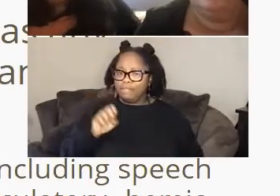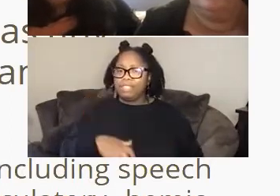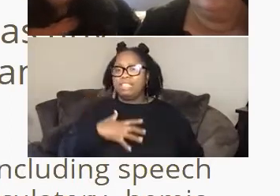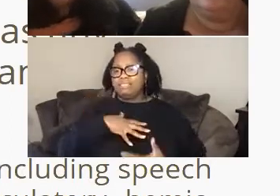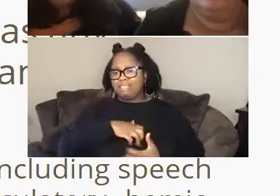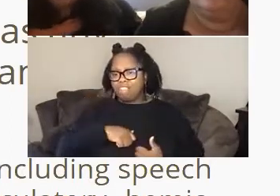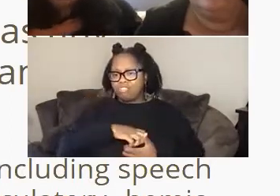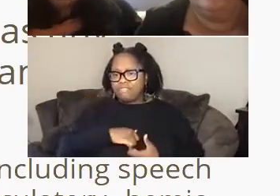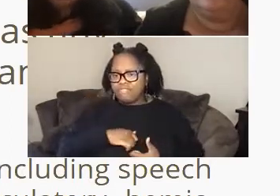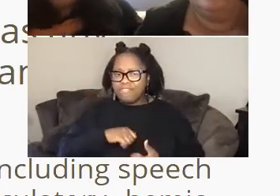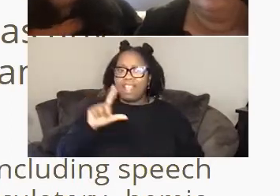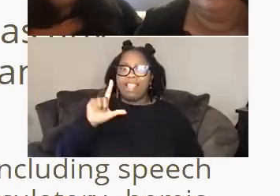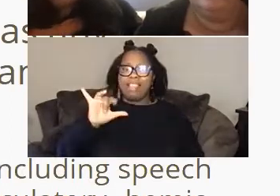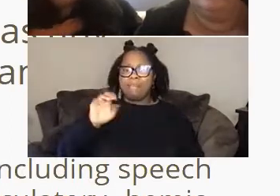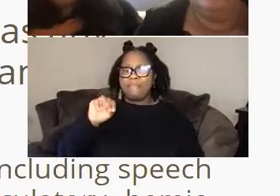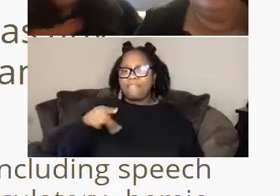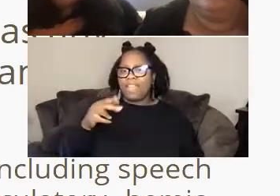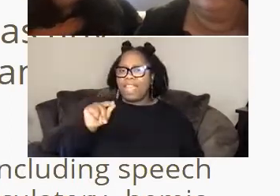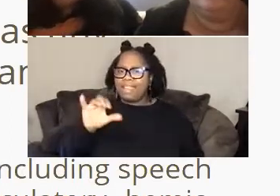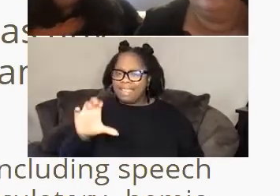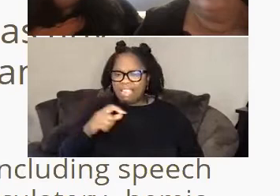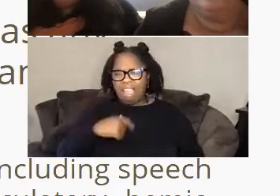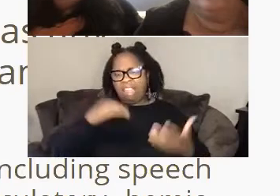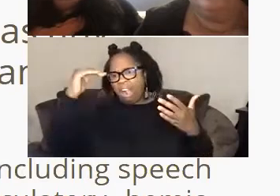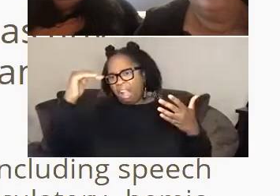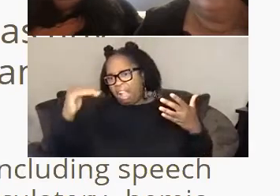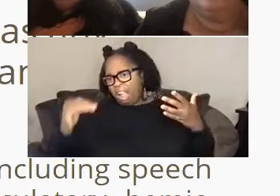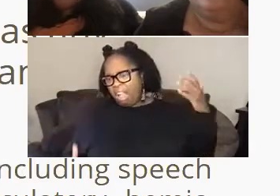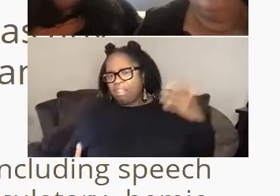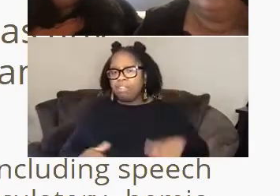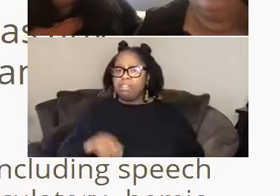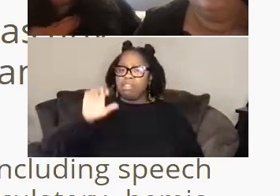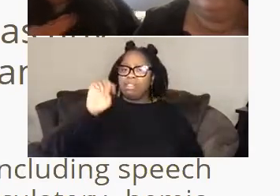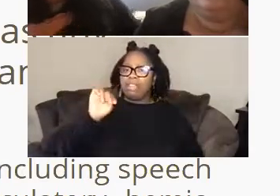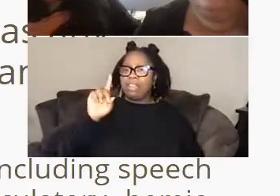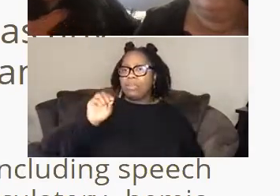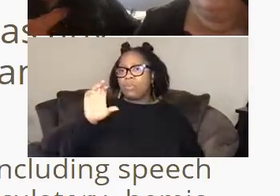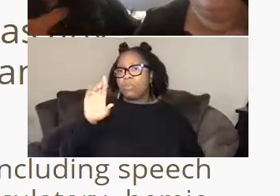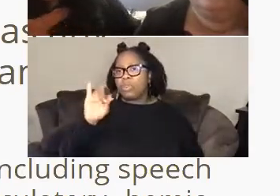lymphatic. I'm trying to read the ones that are especially relevant, potentially endocrine.